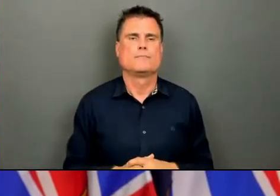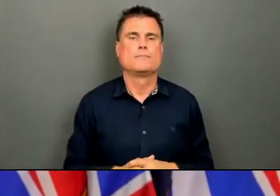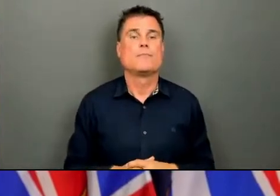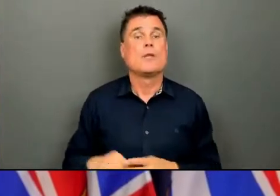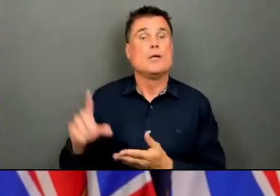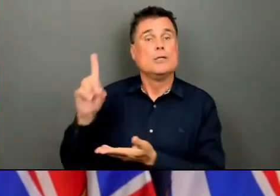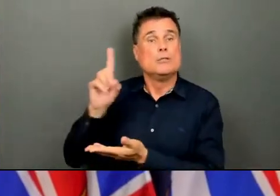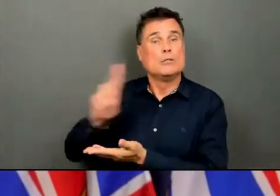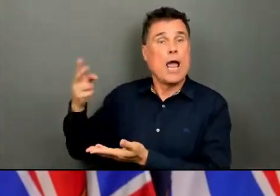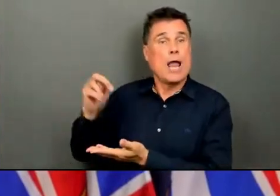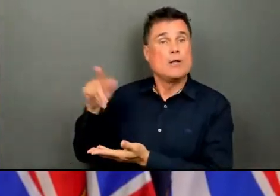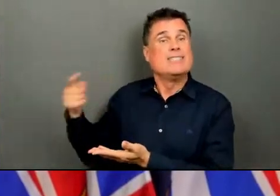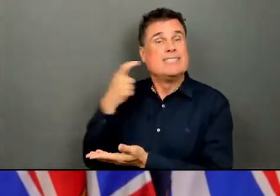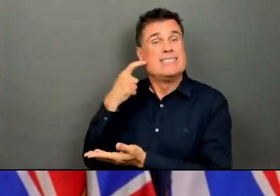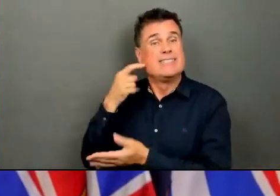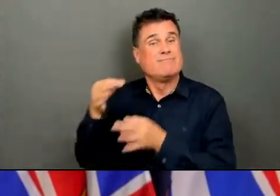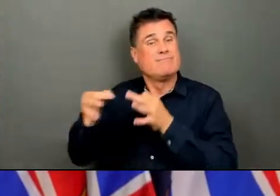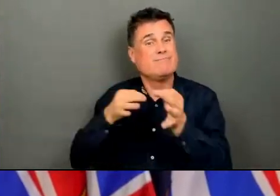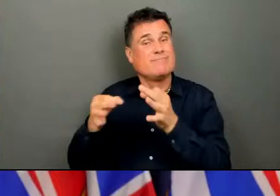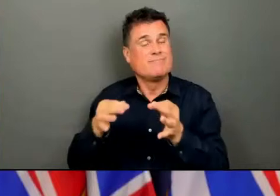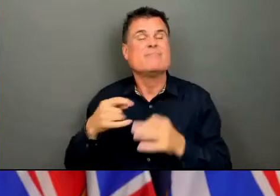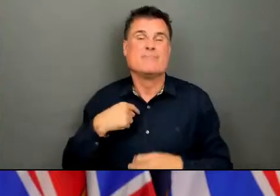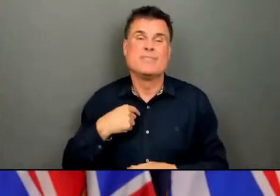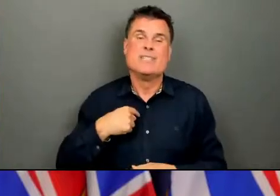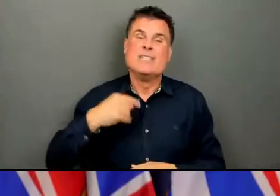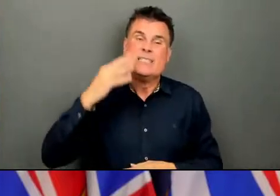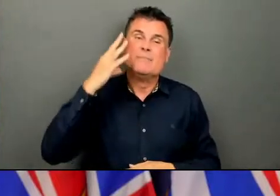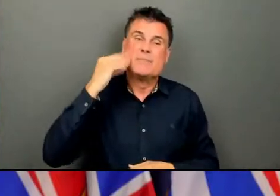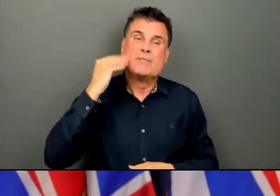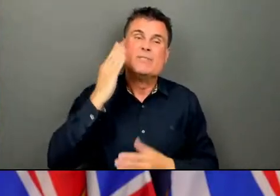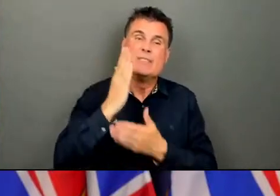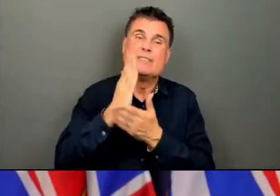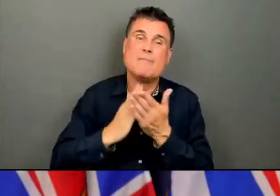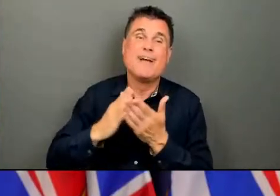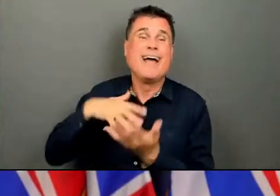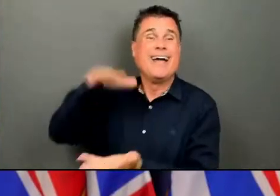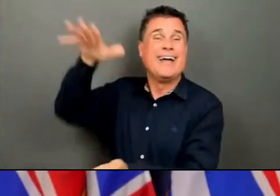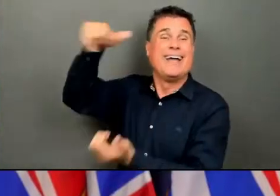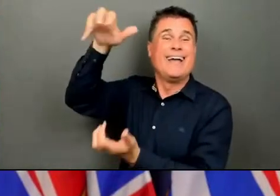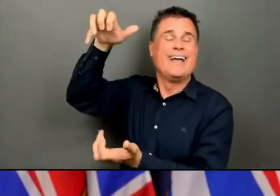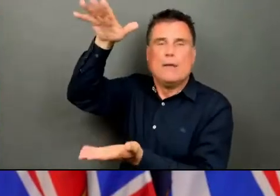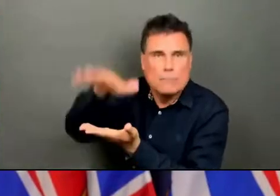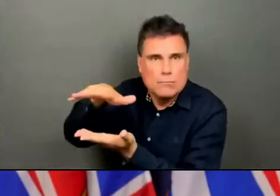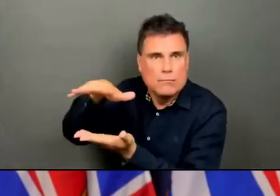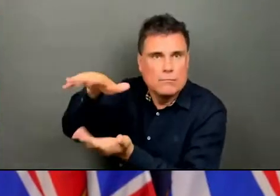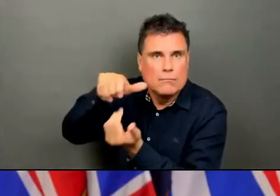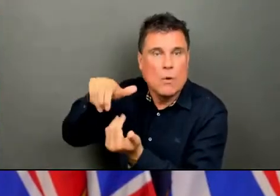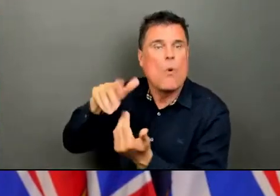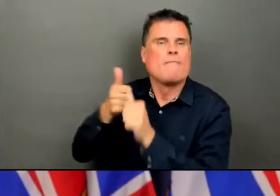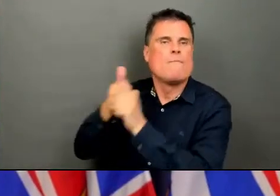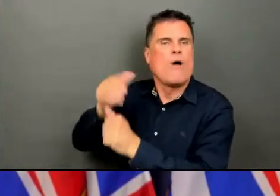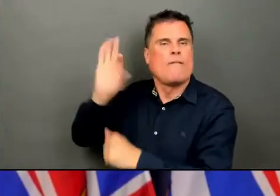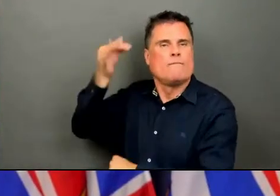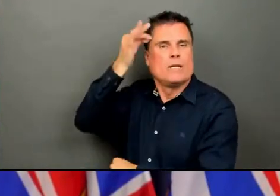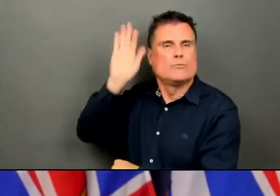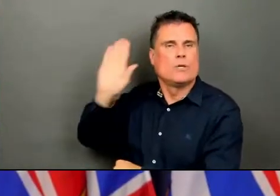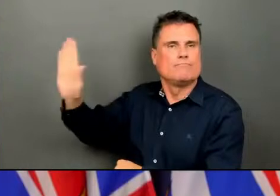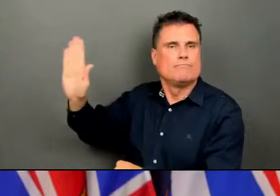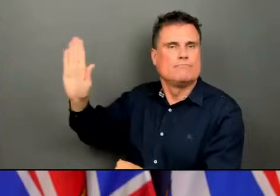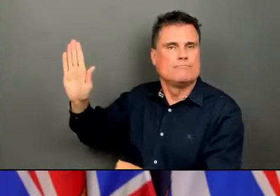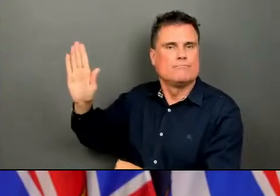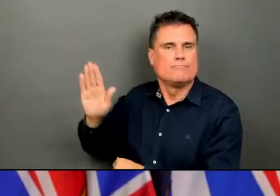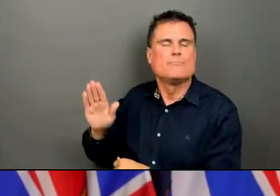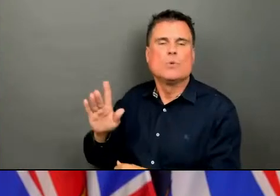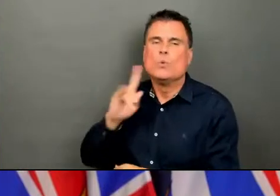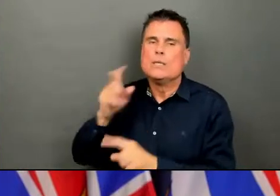is has been some changes in vaccine delivery from the federal government, and will be in the month of July. And